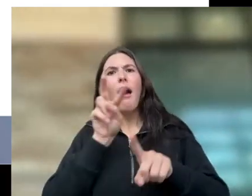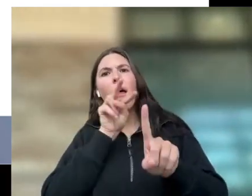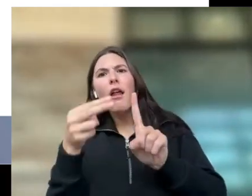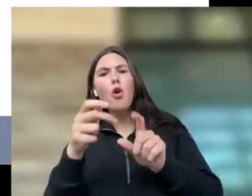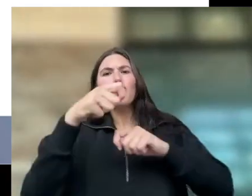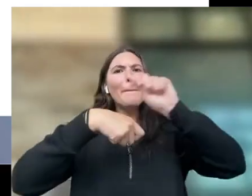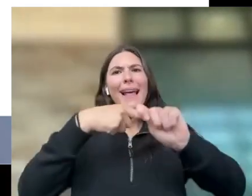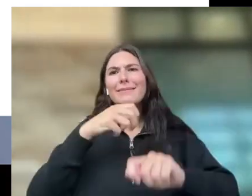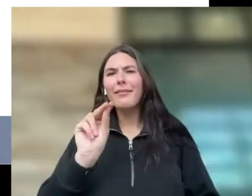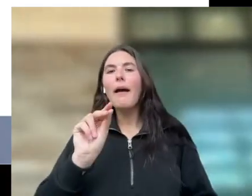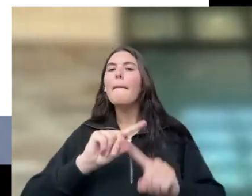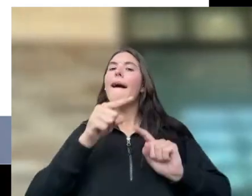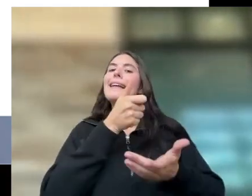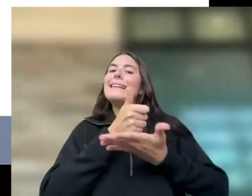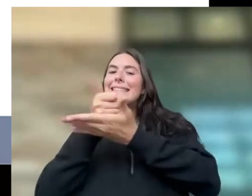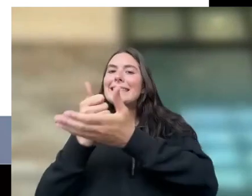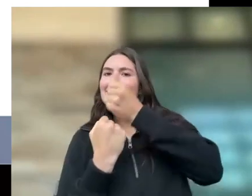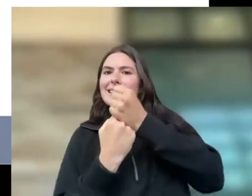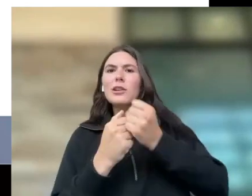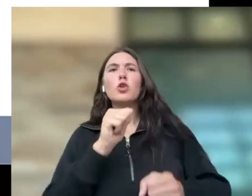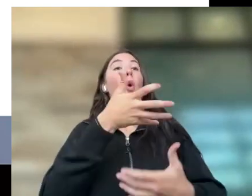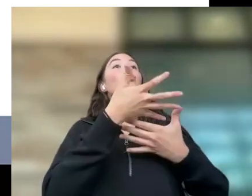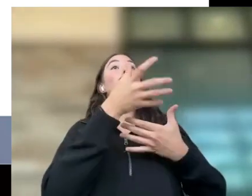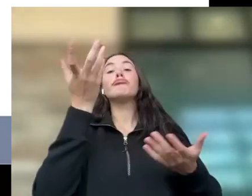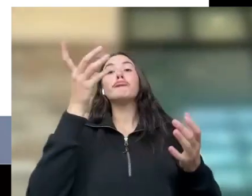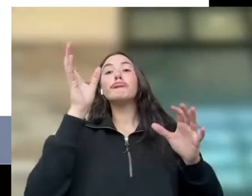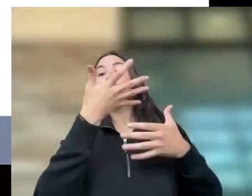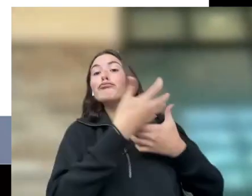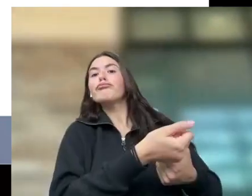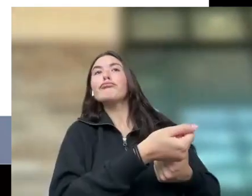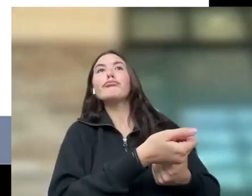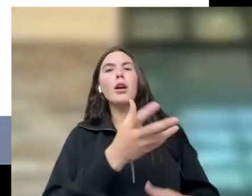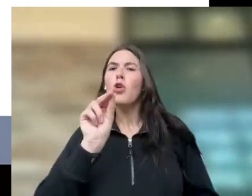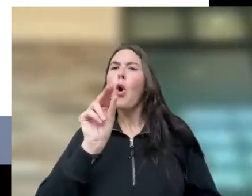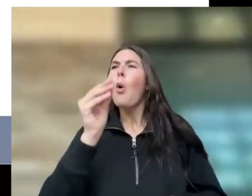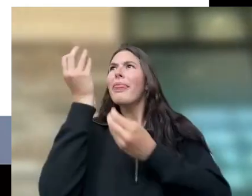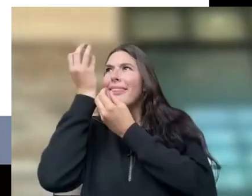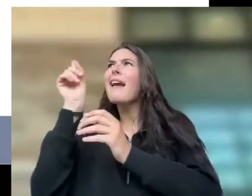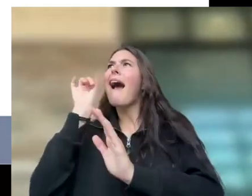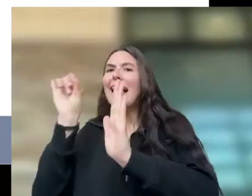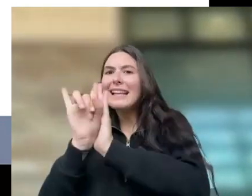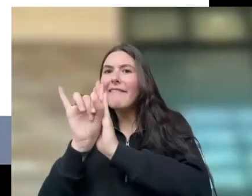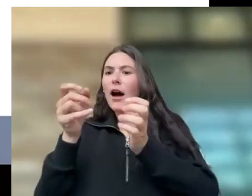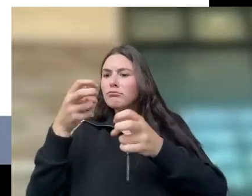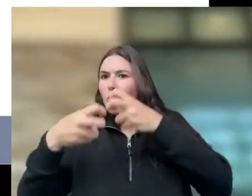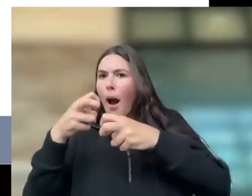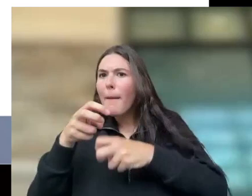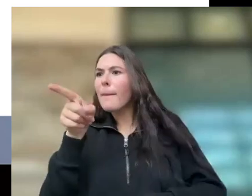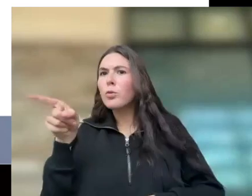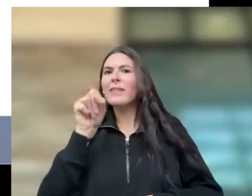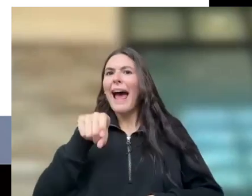an assistant. Don't trust it blindly. Use your own brain first. Identify a problem that you need to